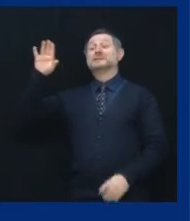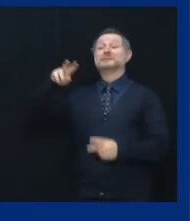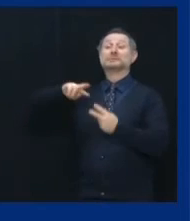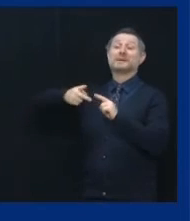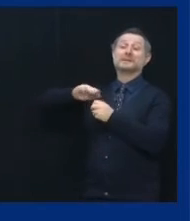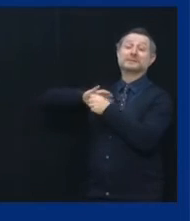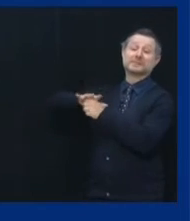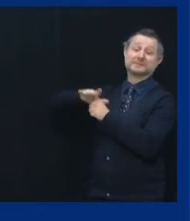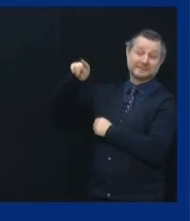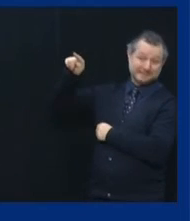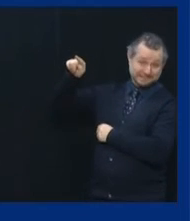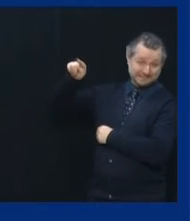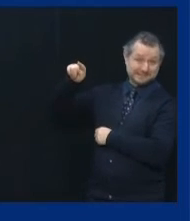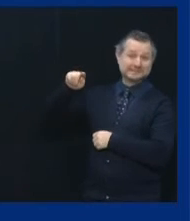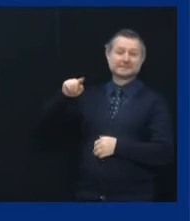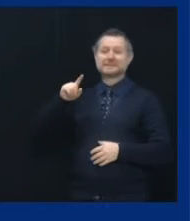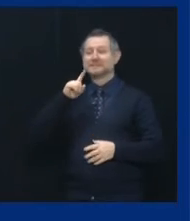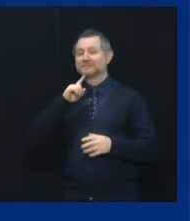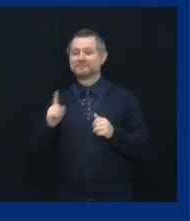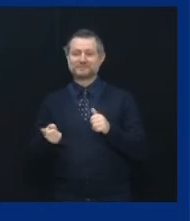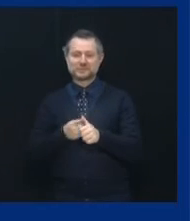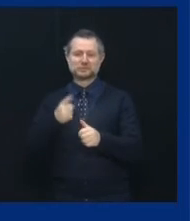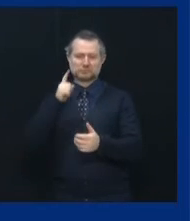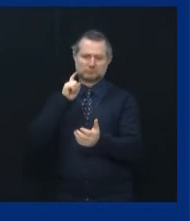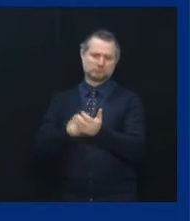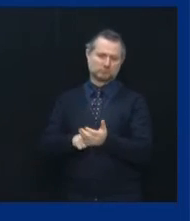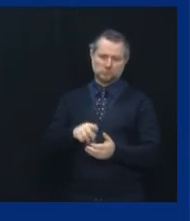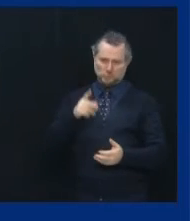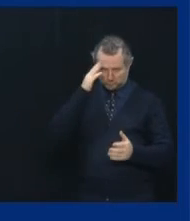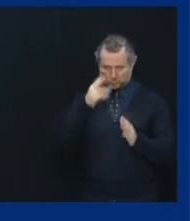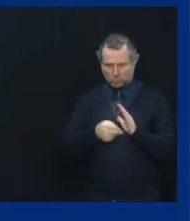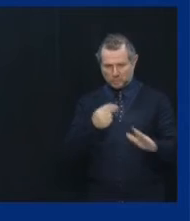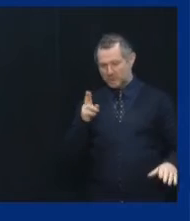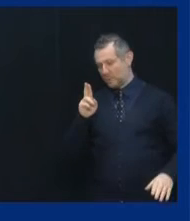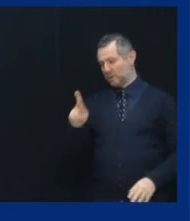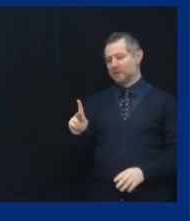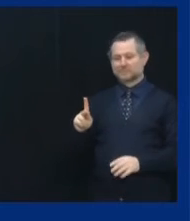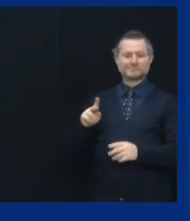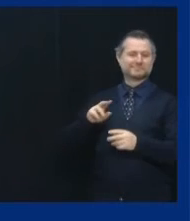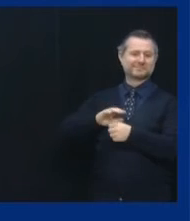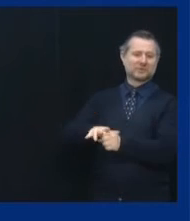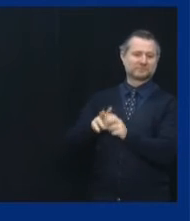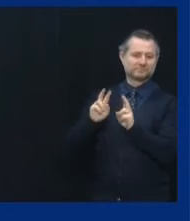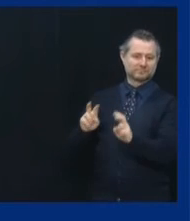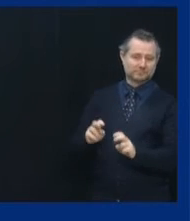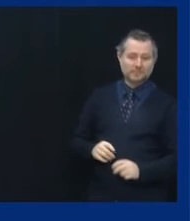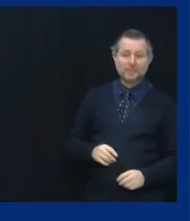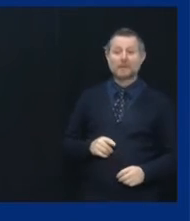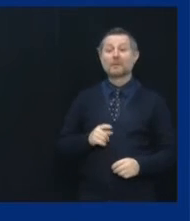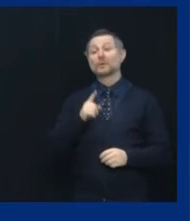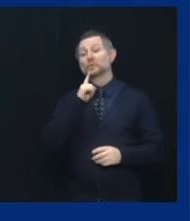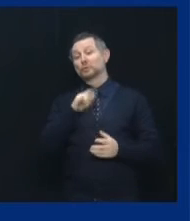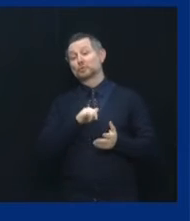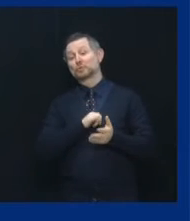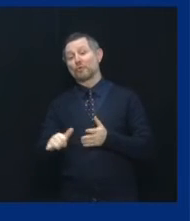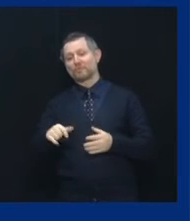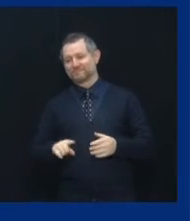was first detected in the UK, hence the UK variant. We in New York did the first